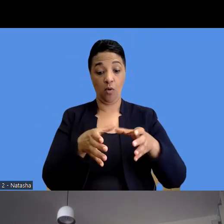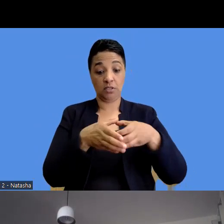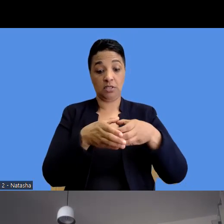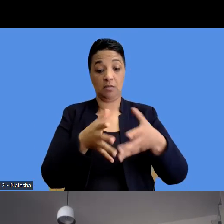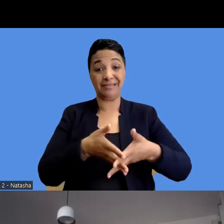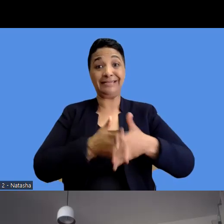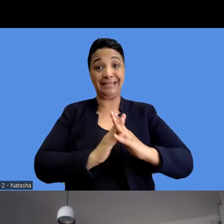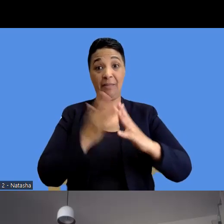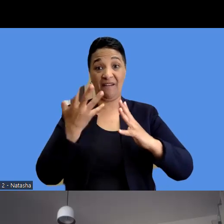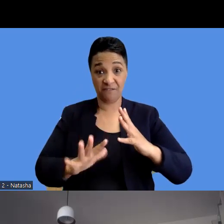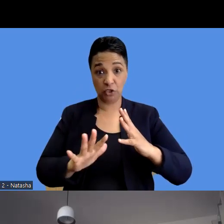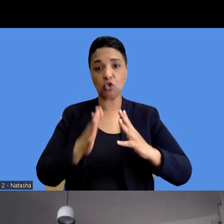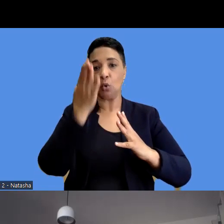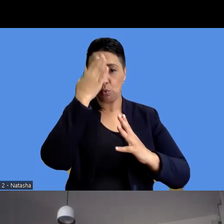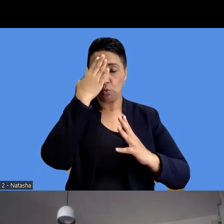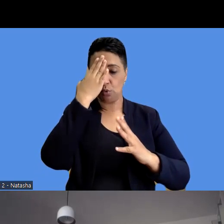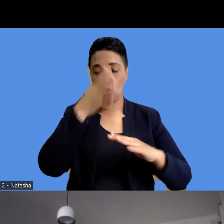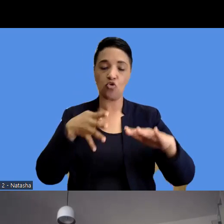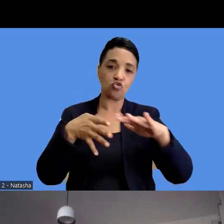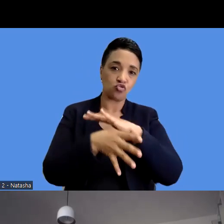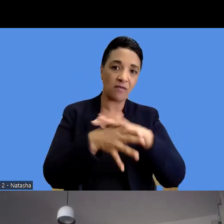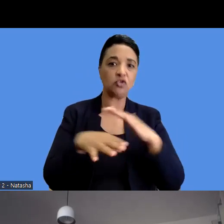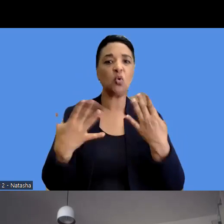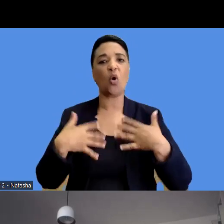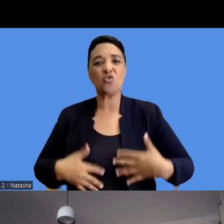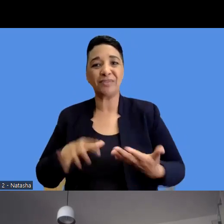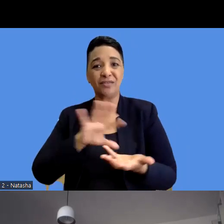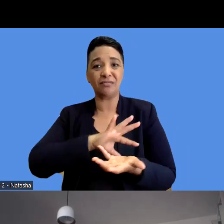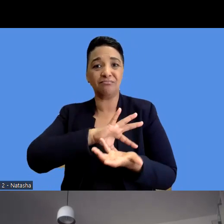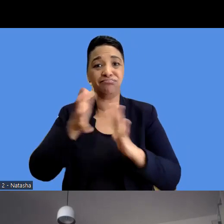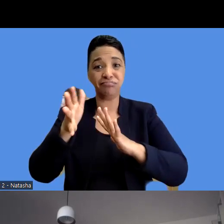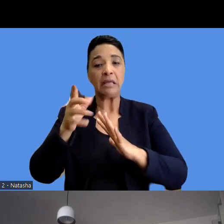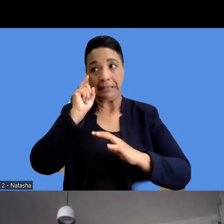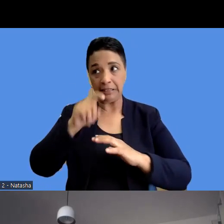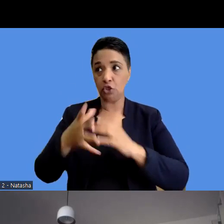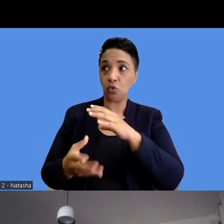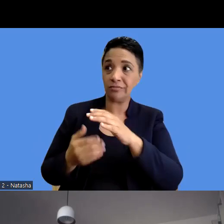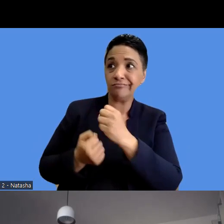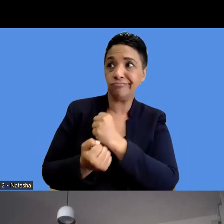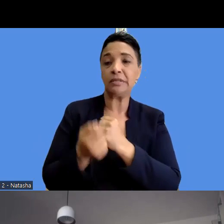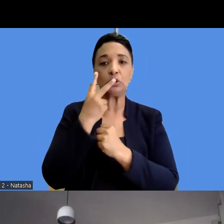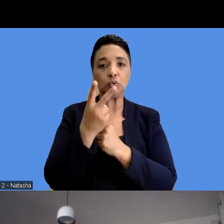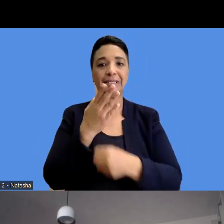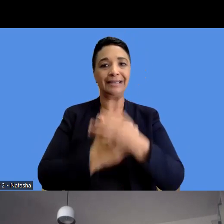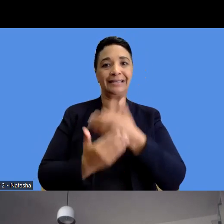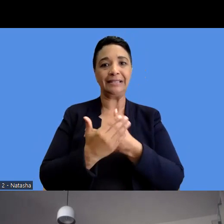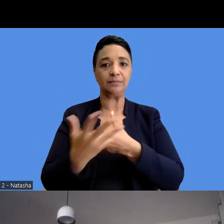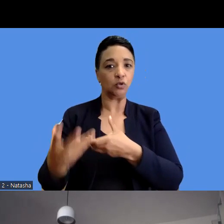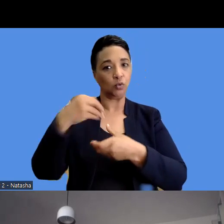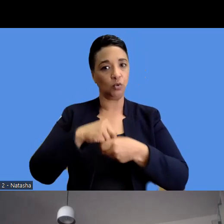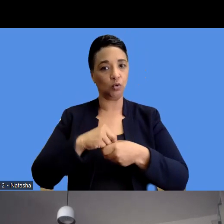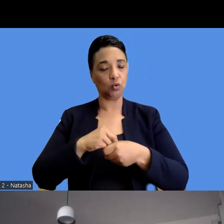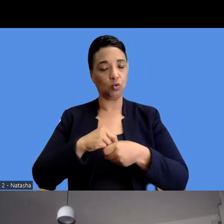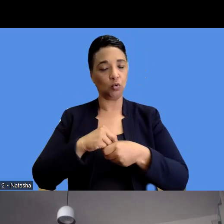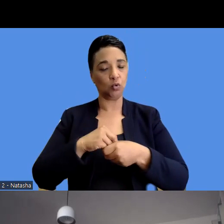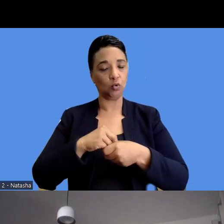foundation per refugee or humanitarian response to really make disability inclusion work and operationalize the